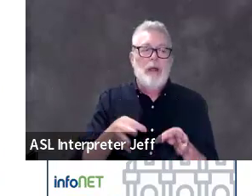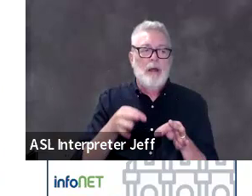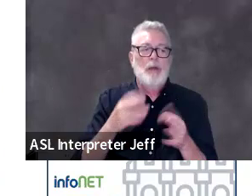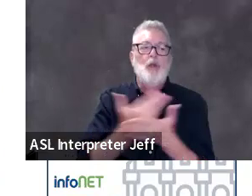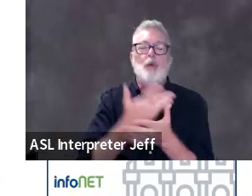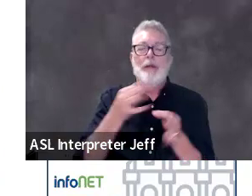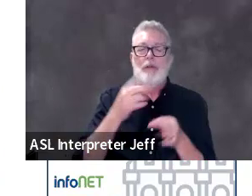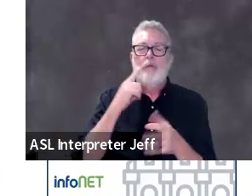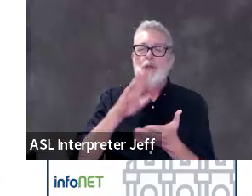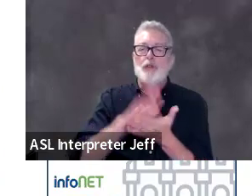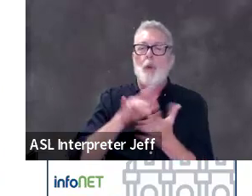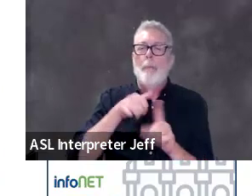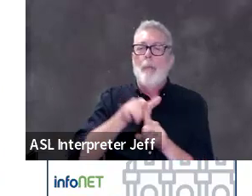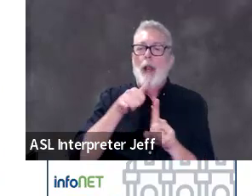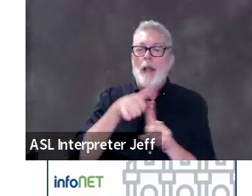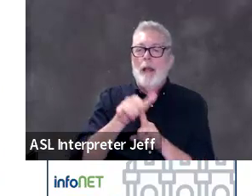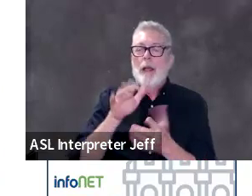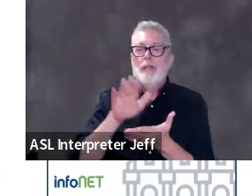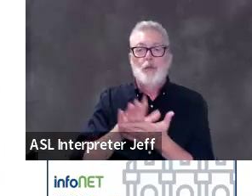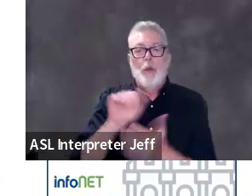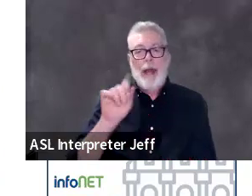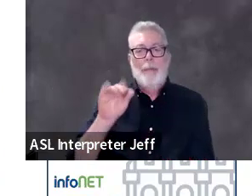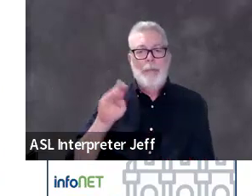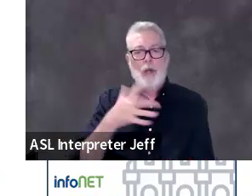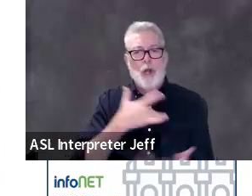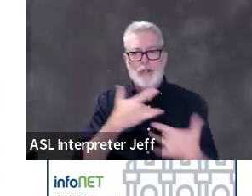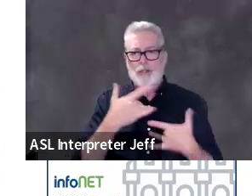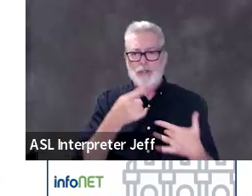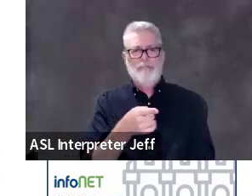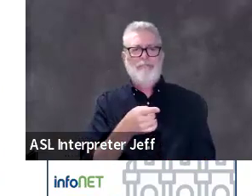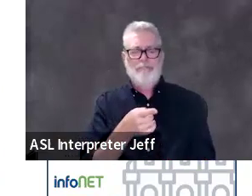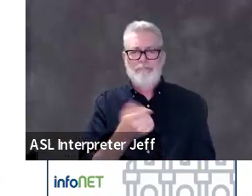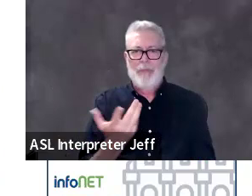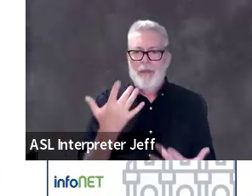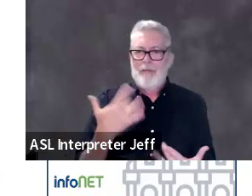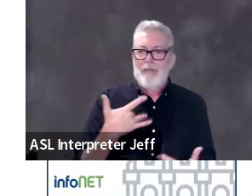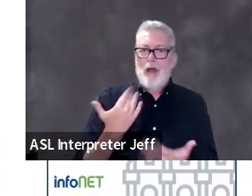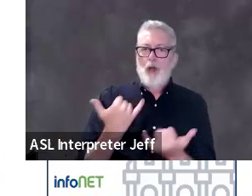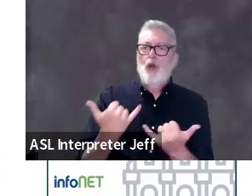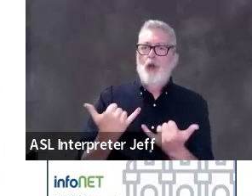which has some school administrators concerned. They felt the current bullying